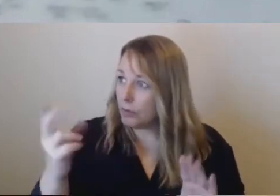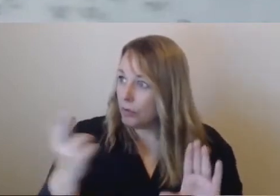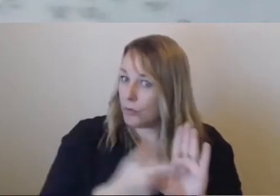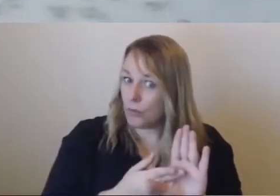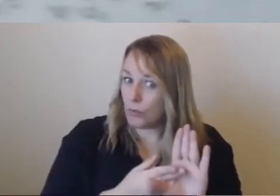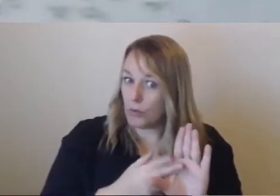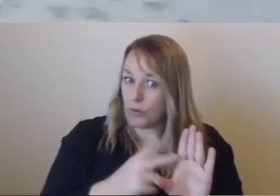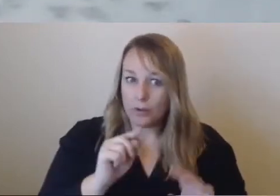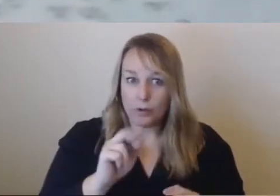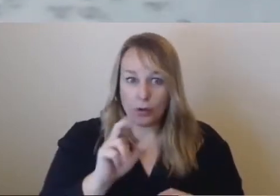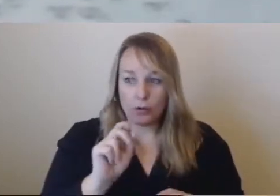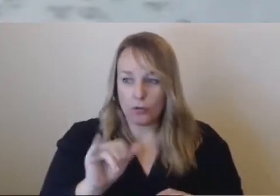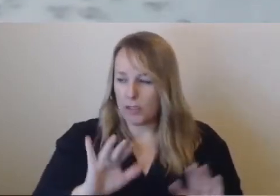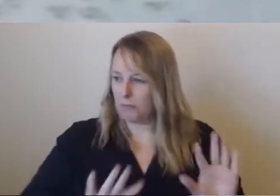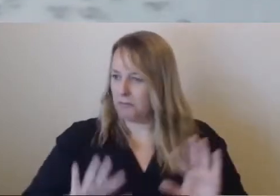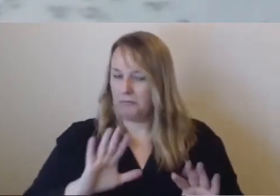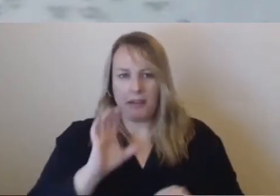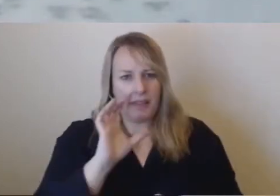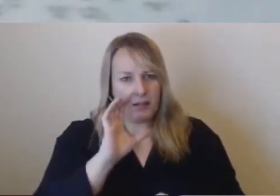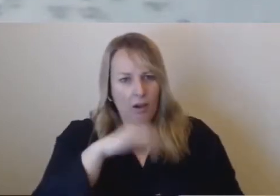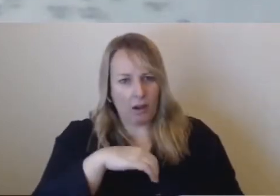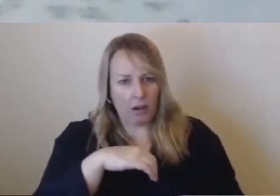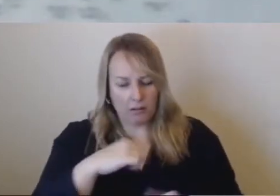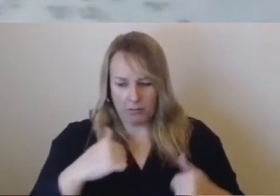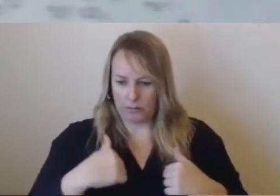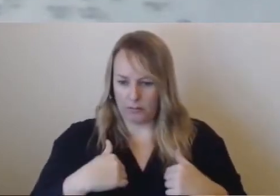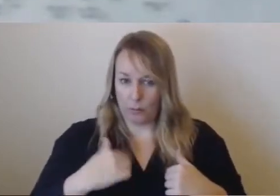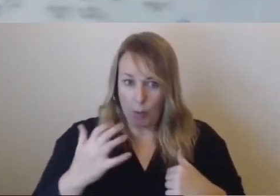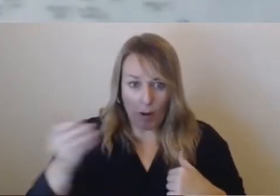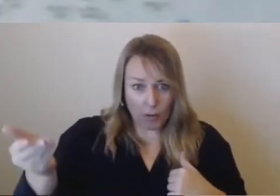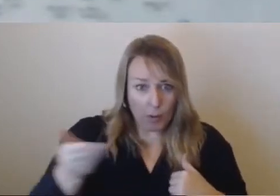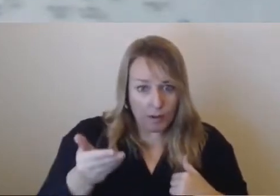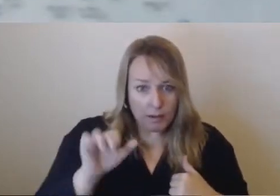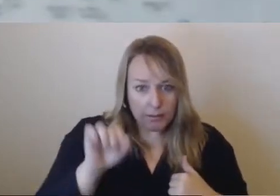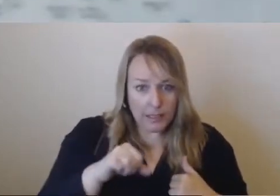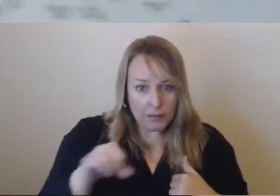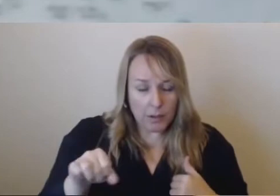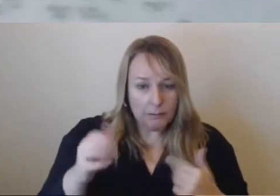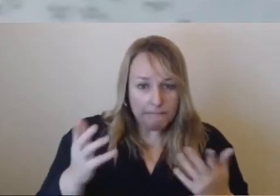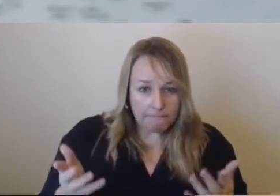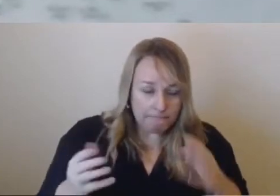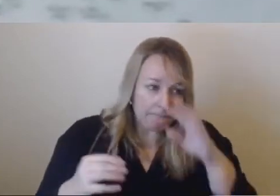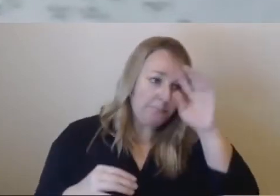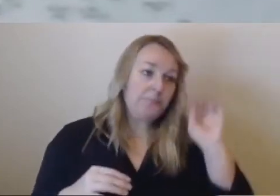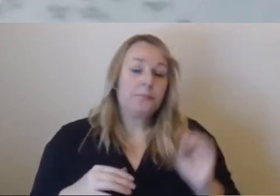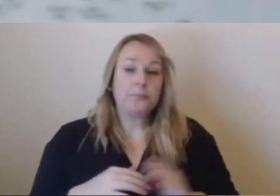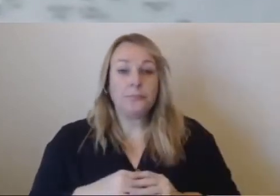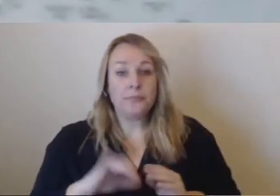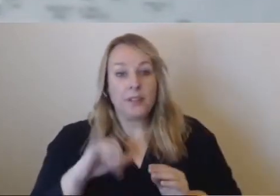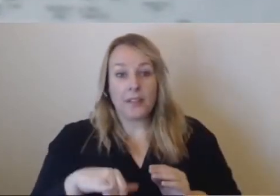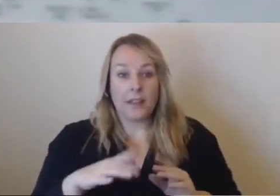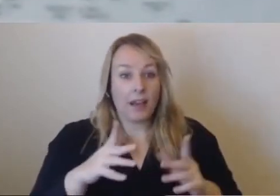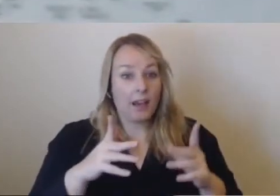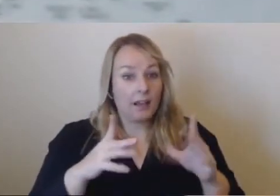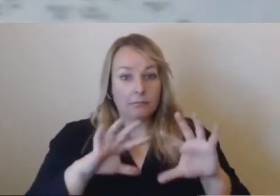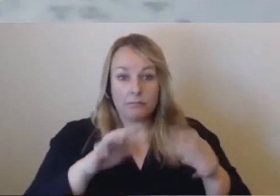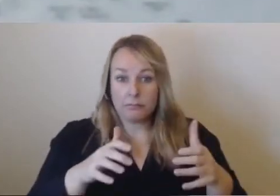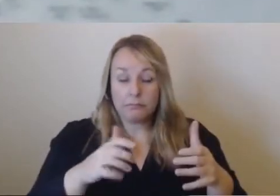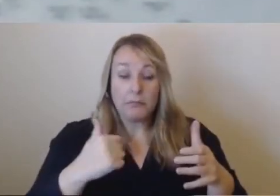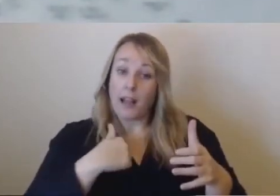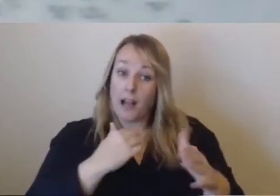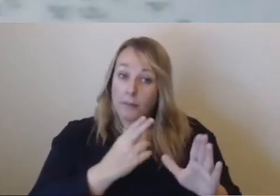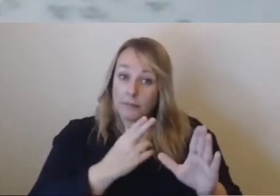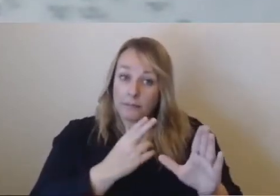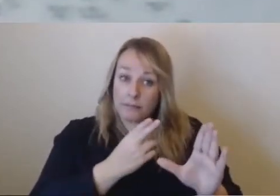is odd. Do we even welcome this development? And the tradition at the Controlled Arms Coalition, which again I'm part of, you know,